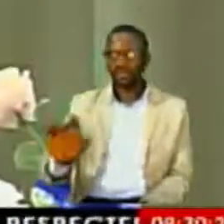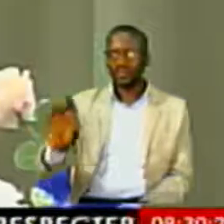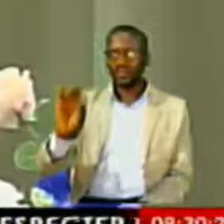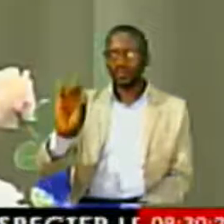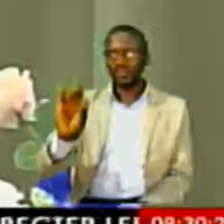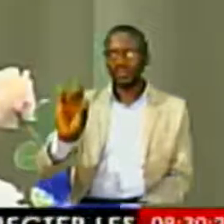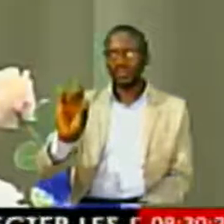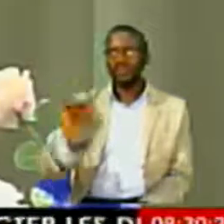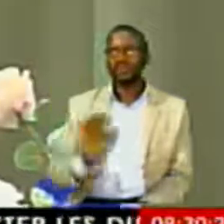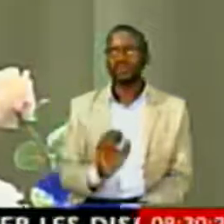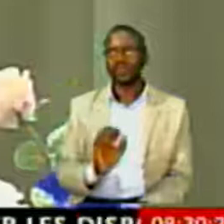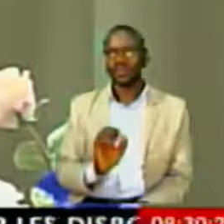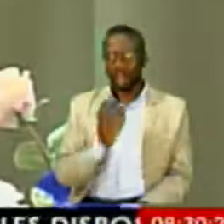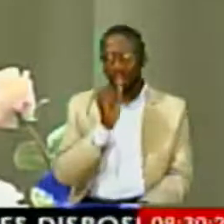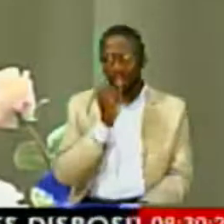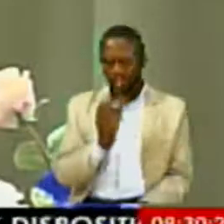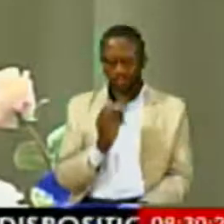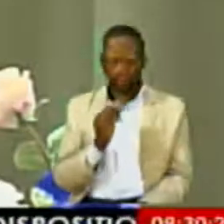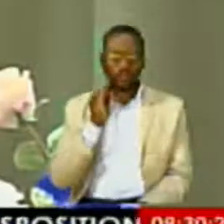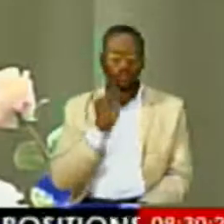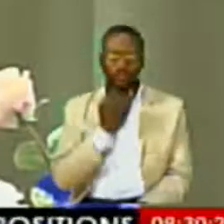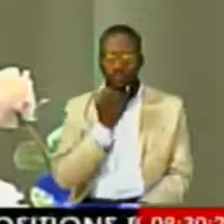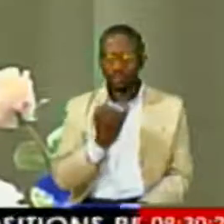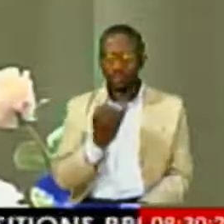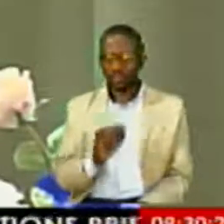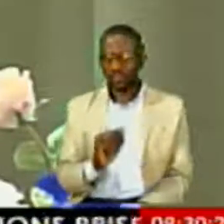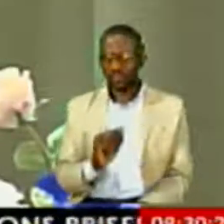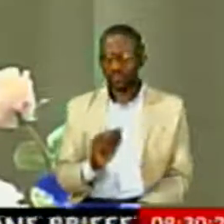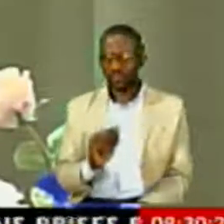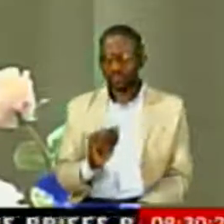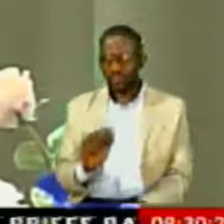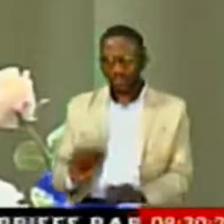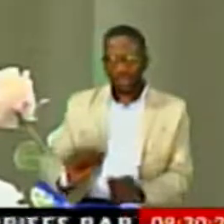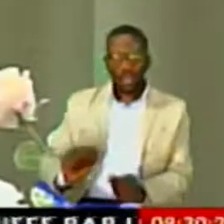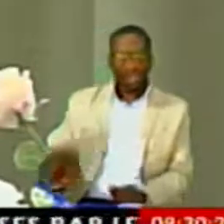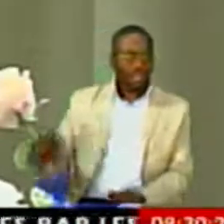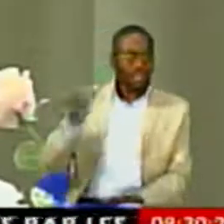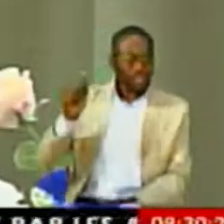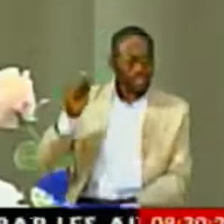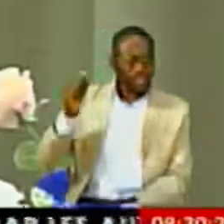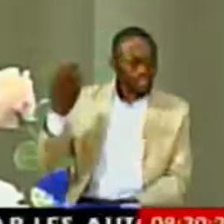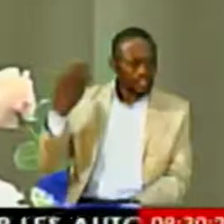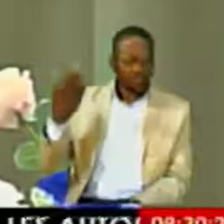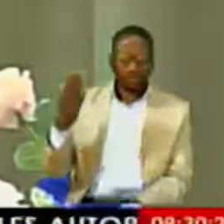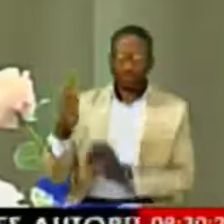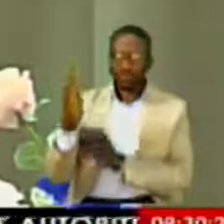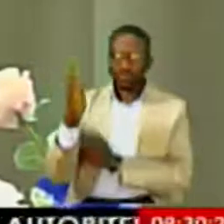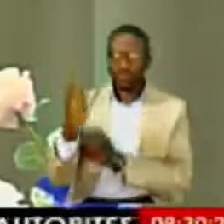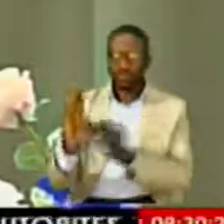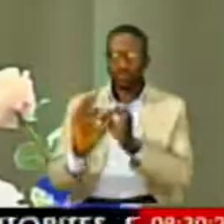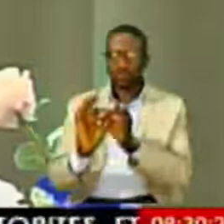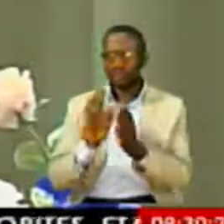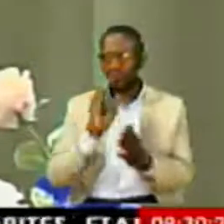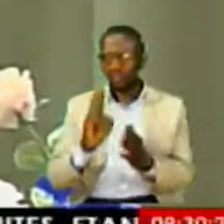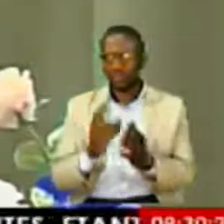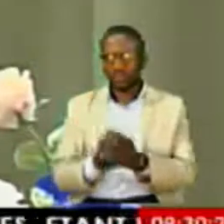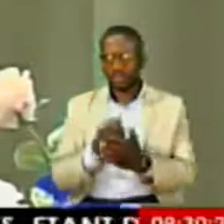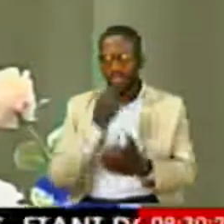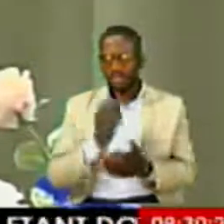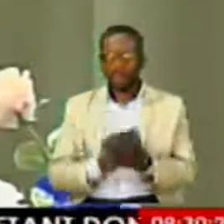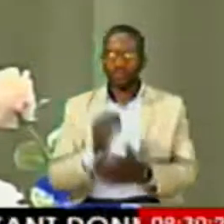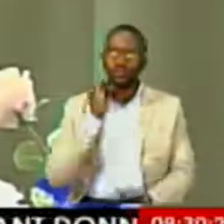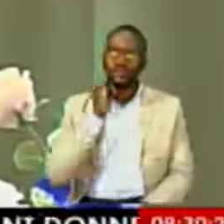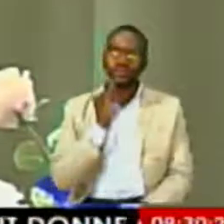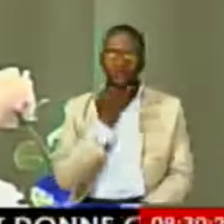21, Israël avait rejeté le vrai Dieu. Israel rejected the true God. Israël s'était tourné